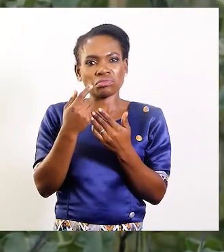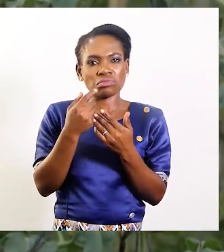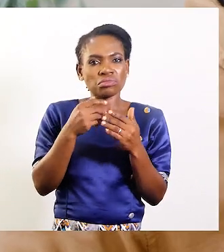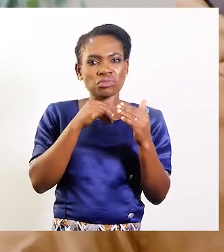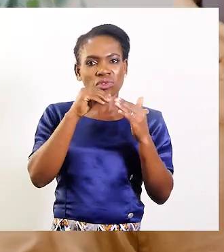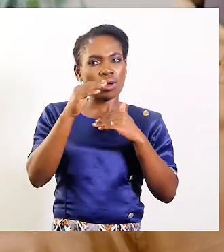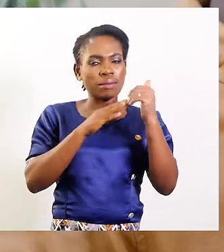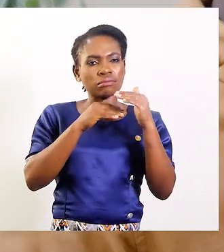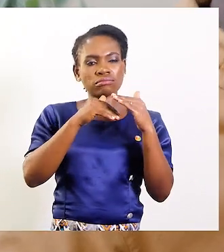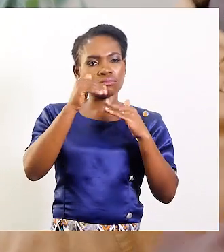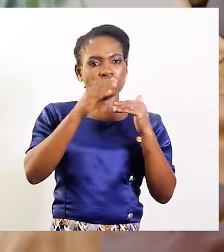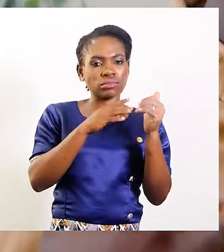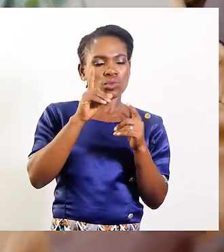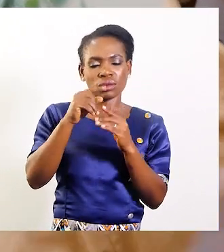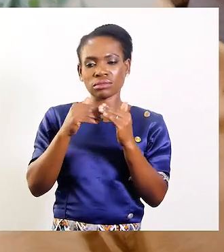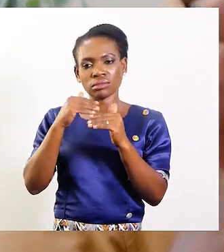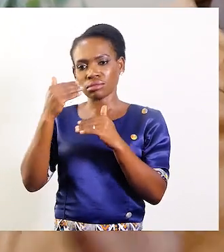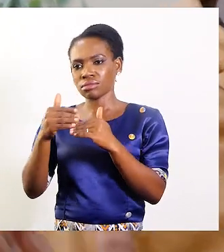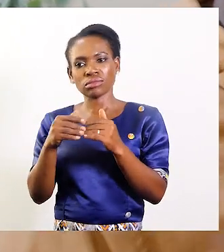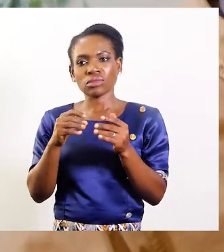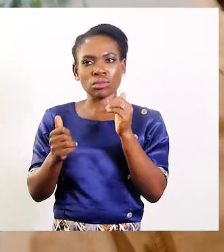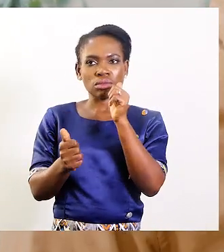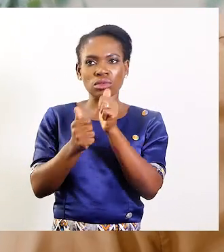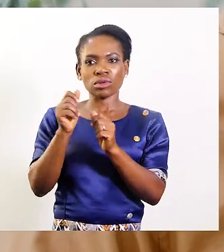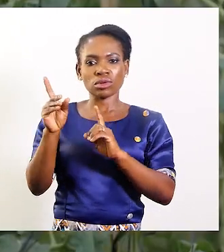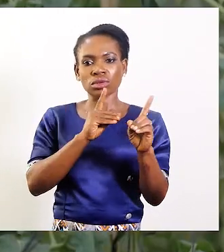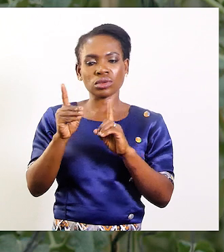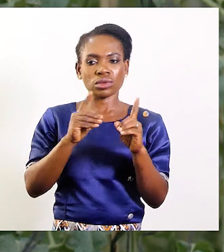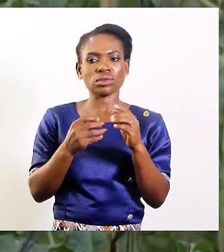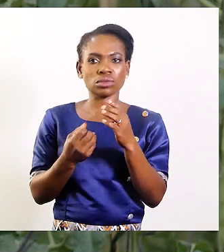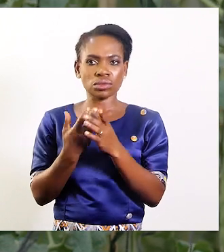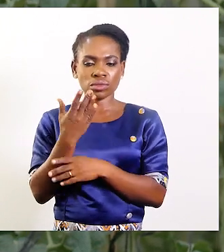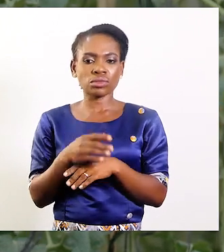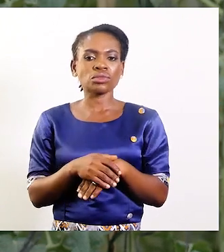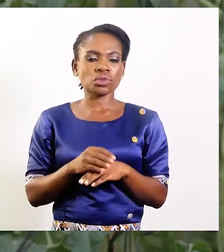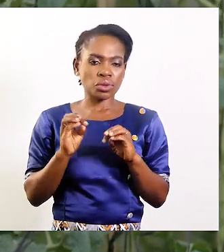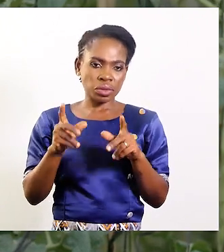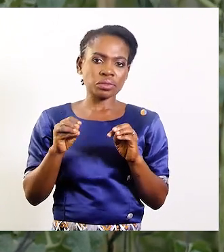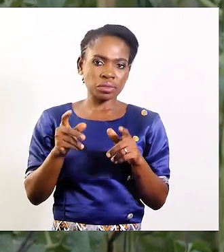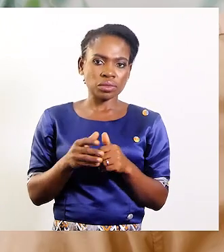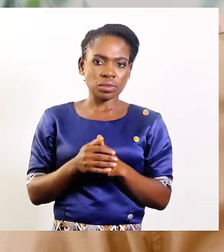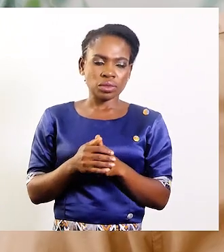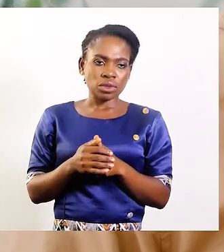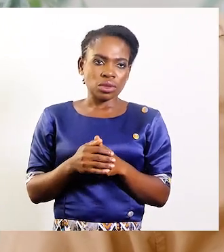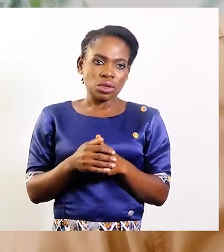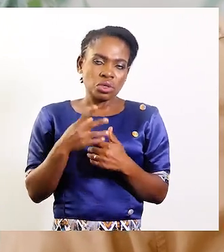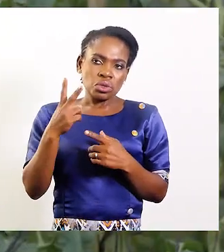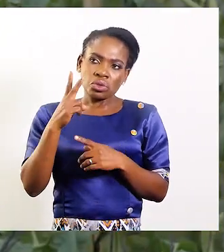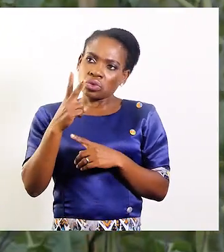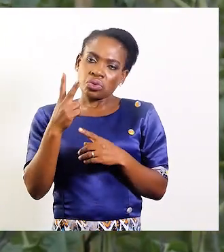build one unit and move to the next one. We normally do it in groups. Okay, yeah. Okay, I see. And so 2 or 3 weeks.